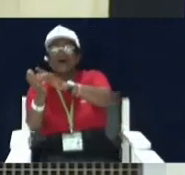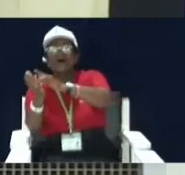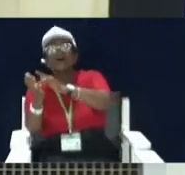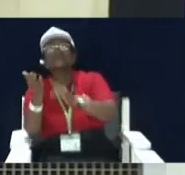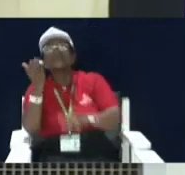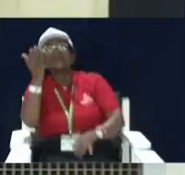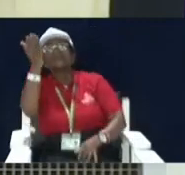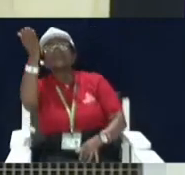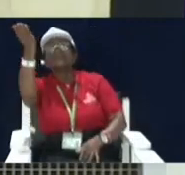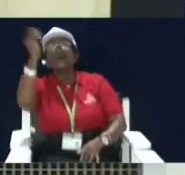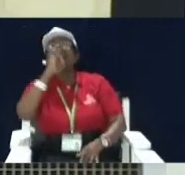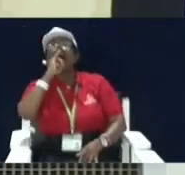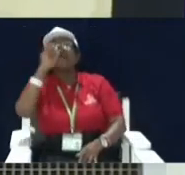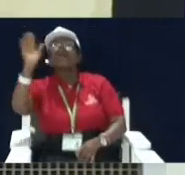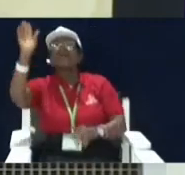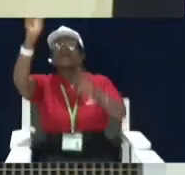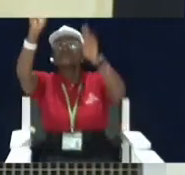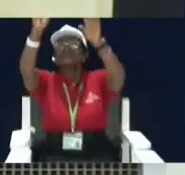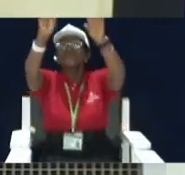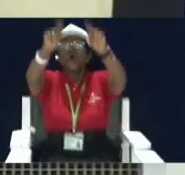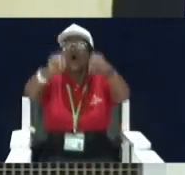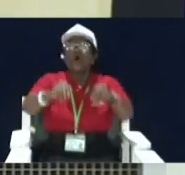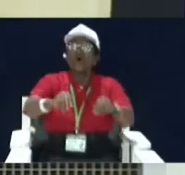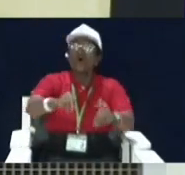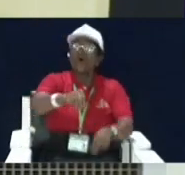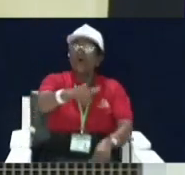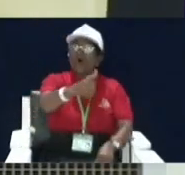Jesus. There is no